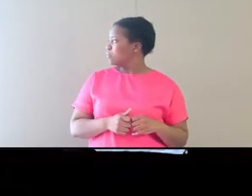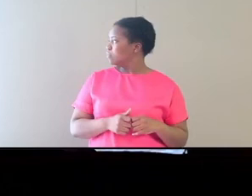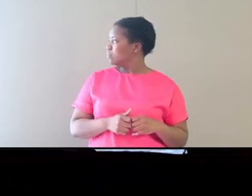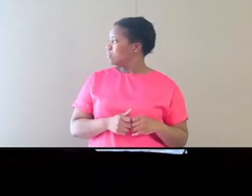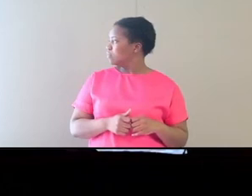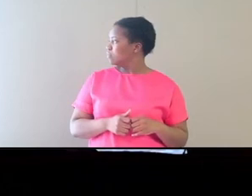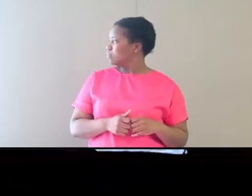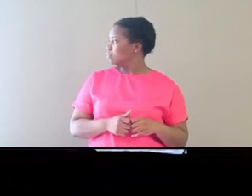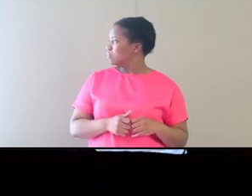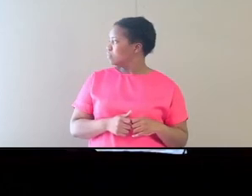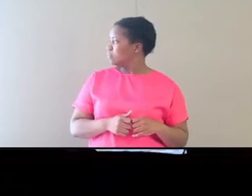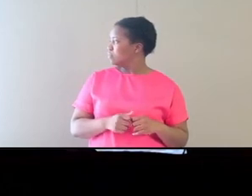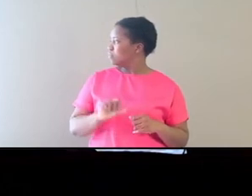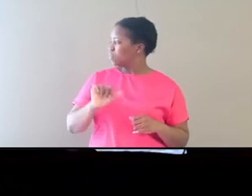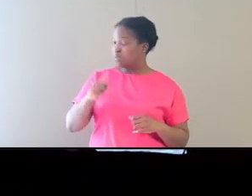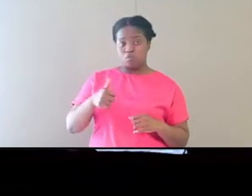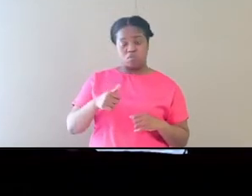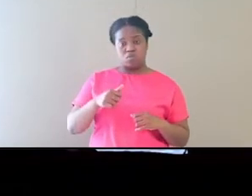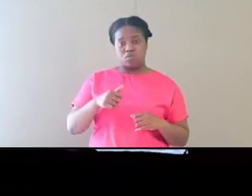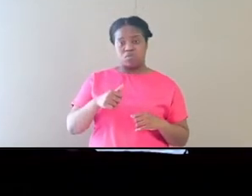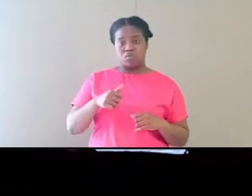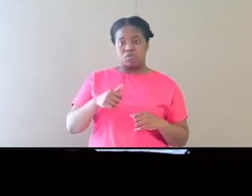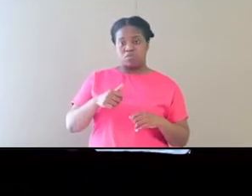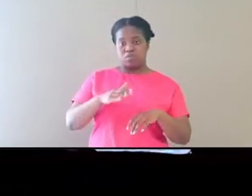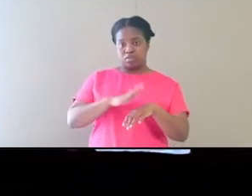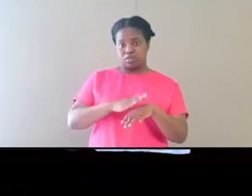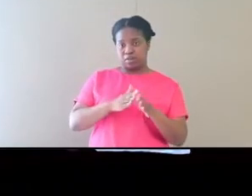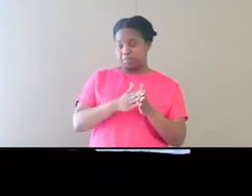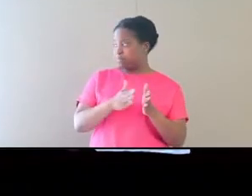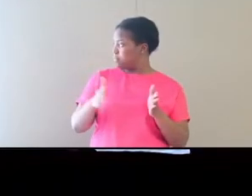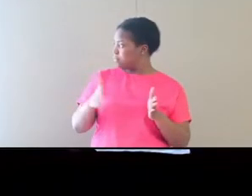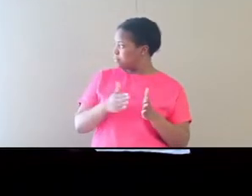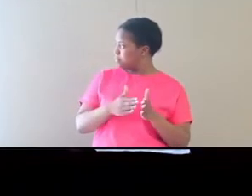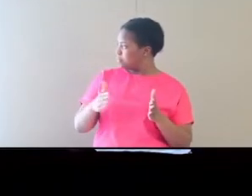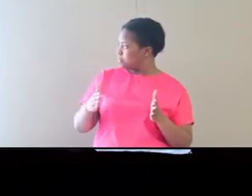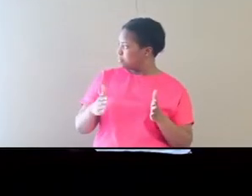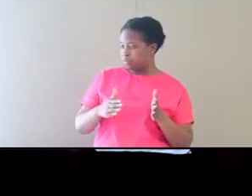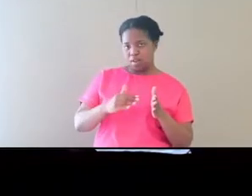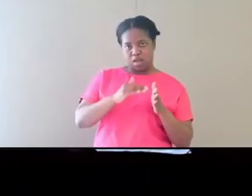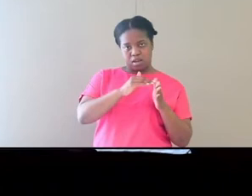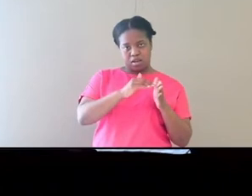And if we move into the next period, you just see that the poverty rate flat lines.